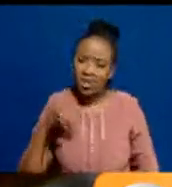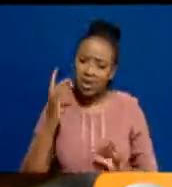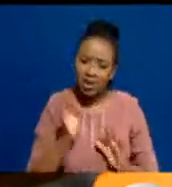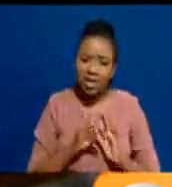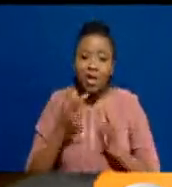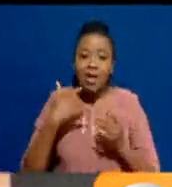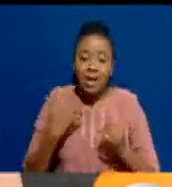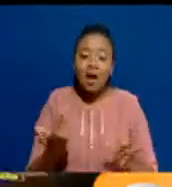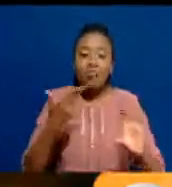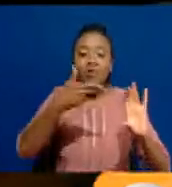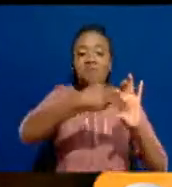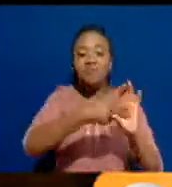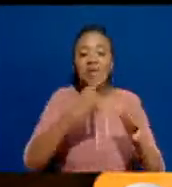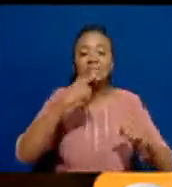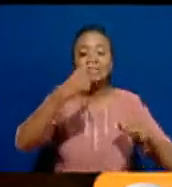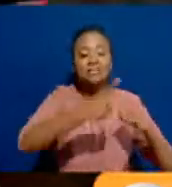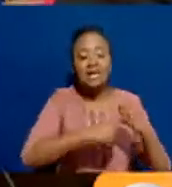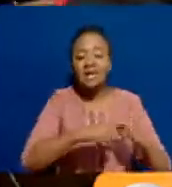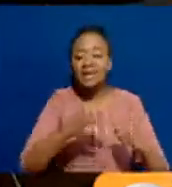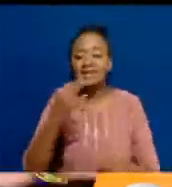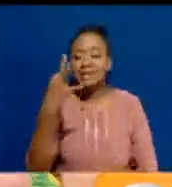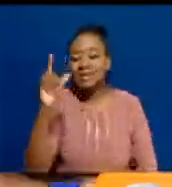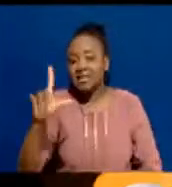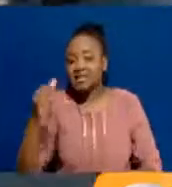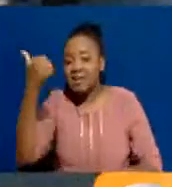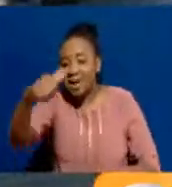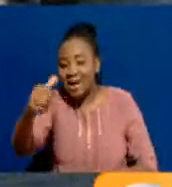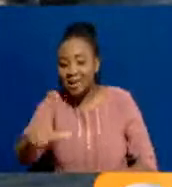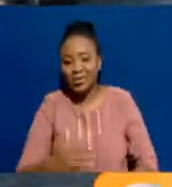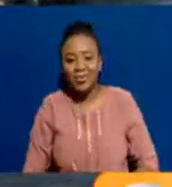nimeweka 600, hata haijafika lita 3.